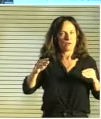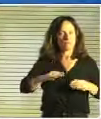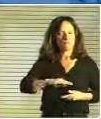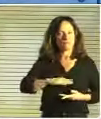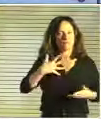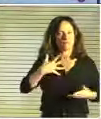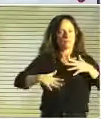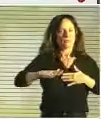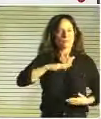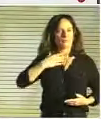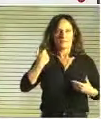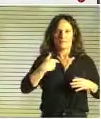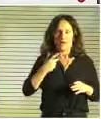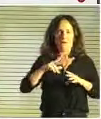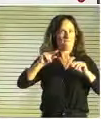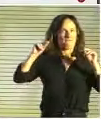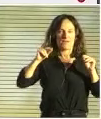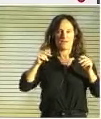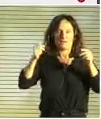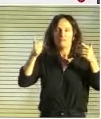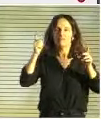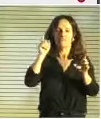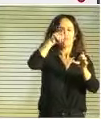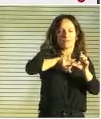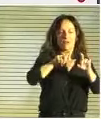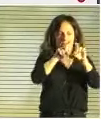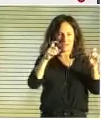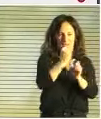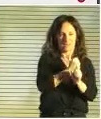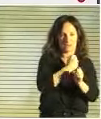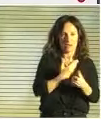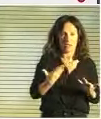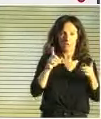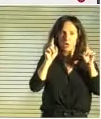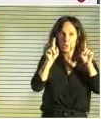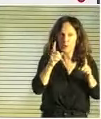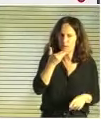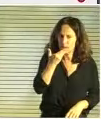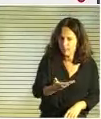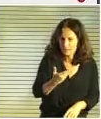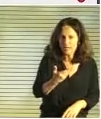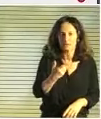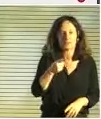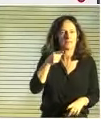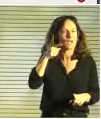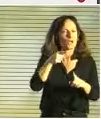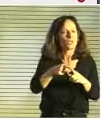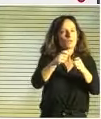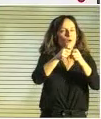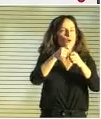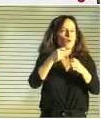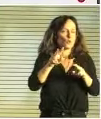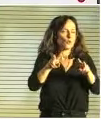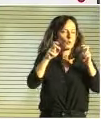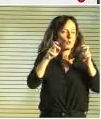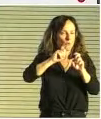education is very important, creating new jobs, creating new companies, startup companies, also empower female.